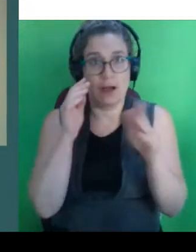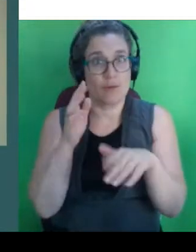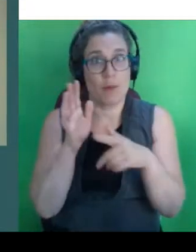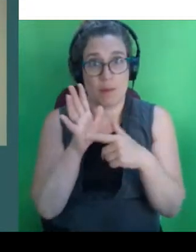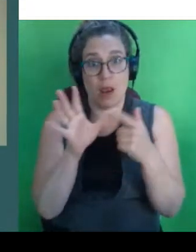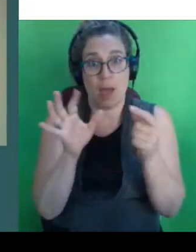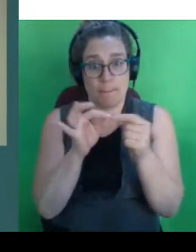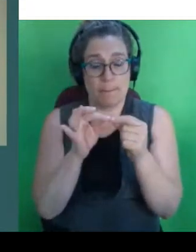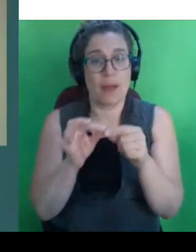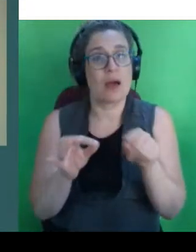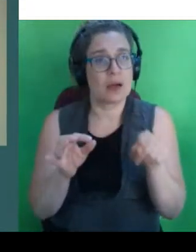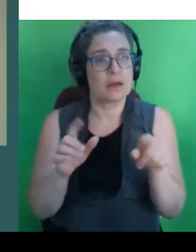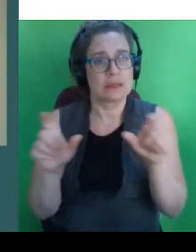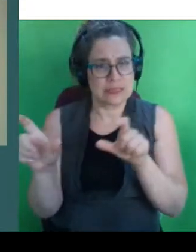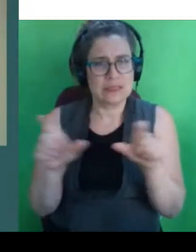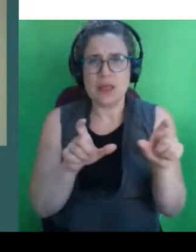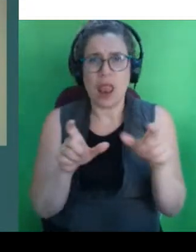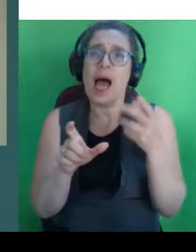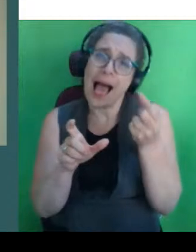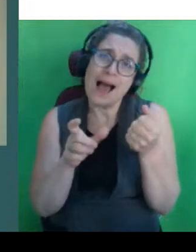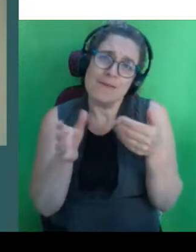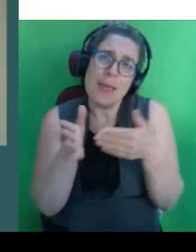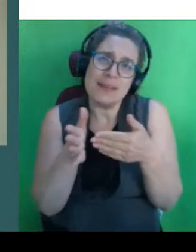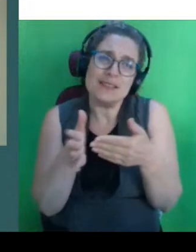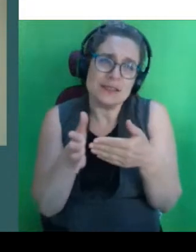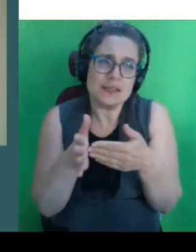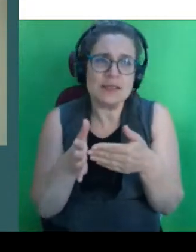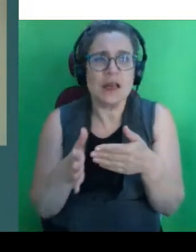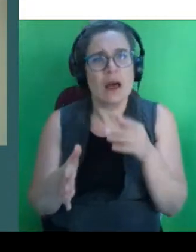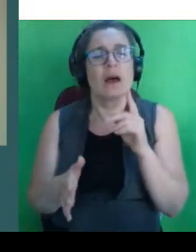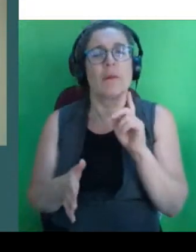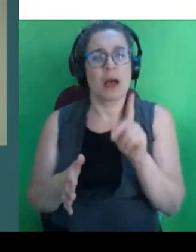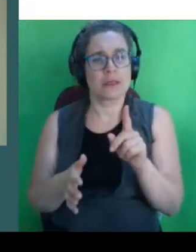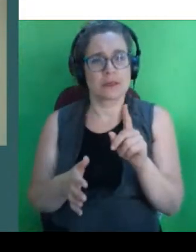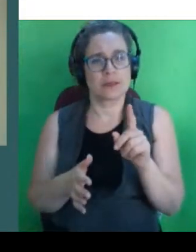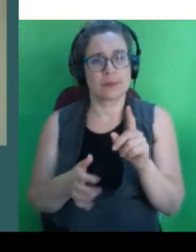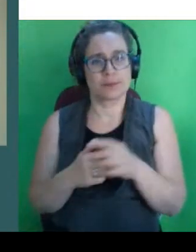have their limitations. And I'm